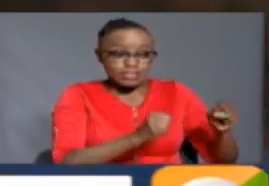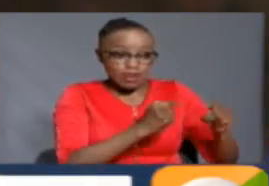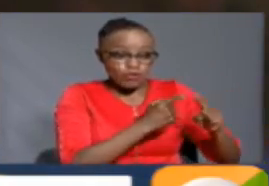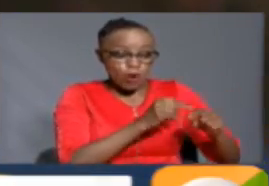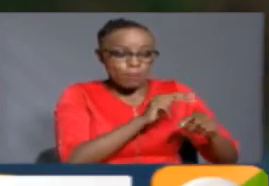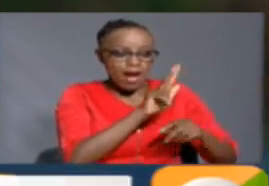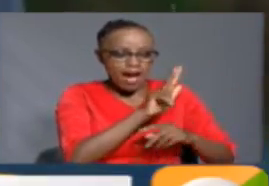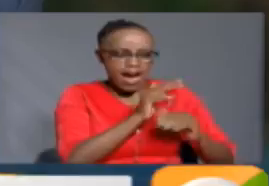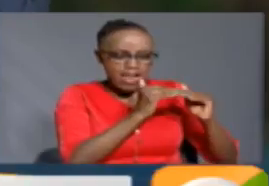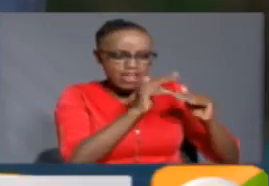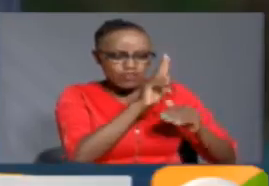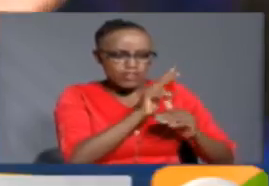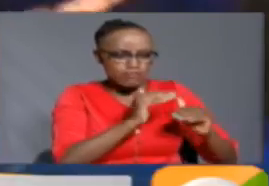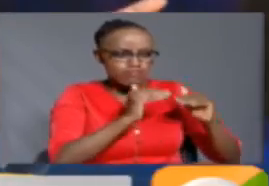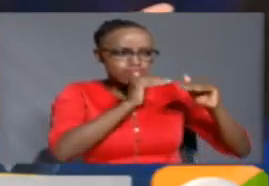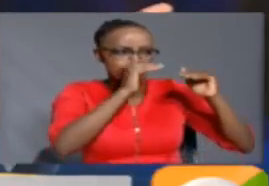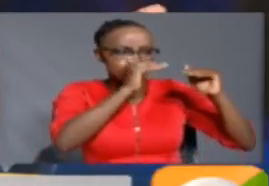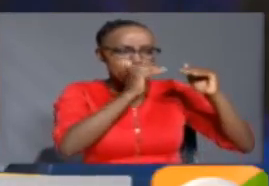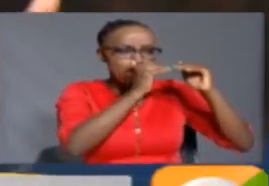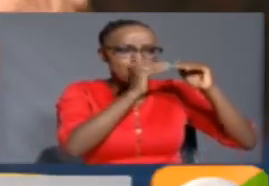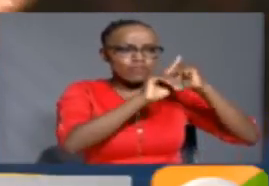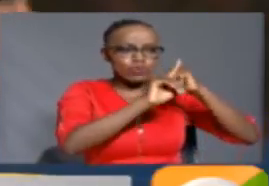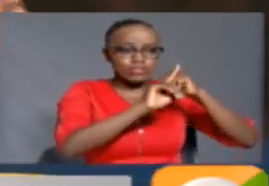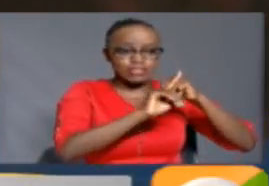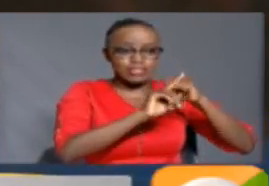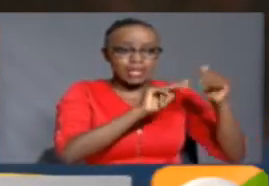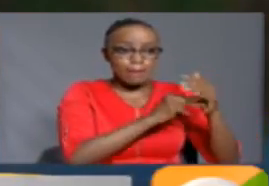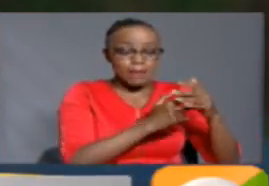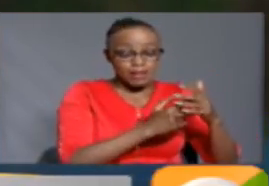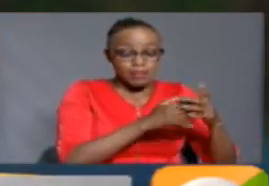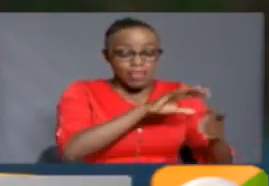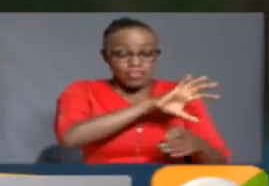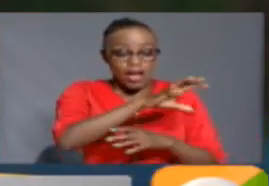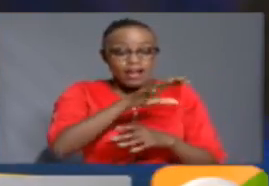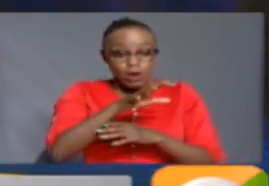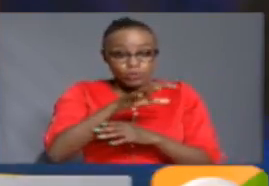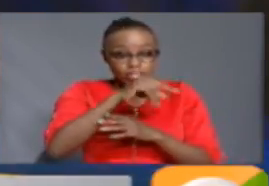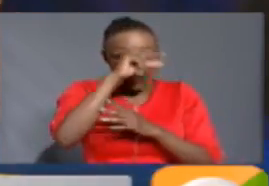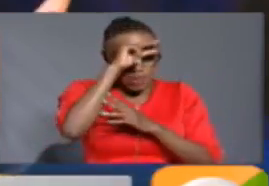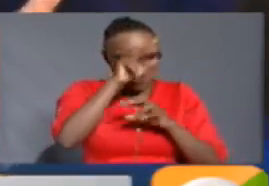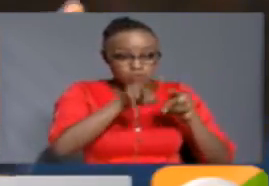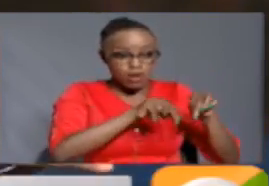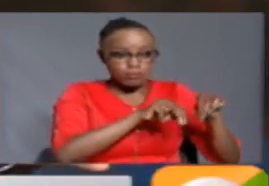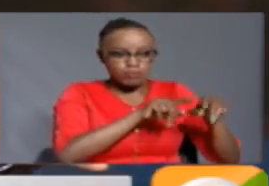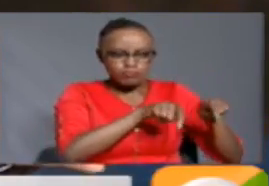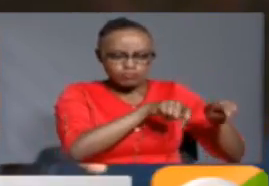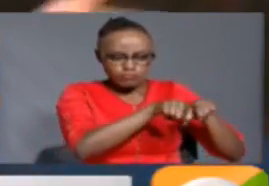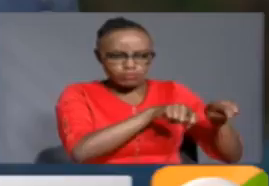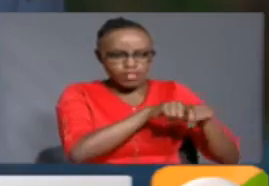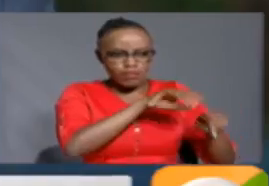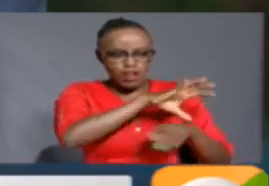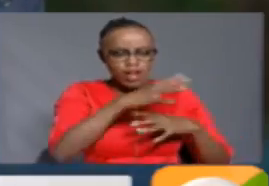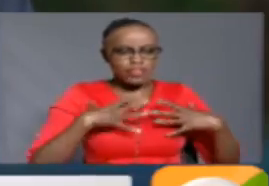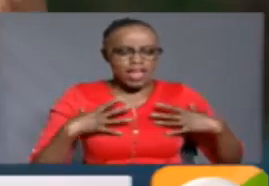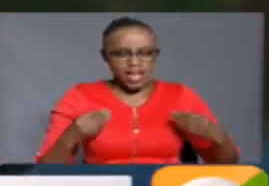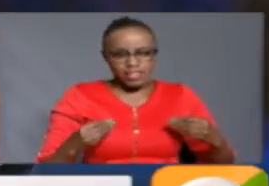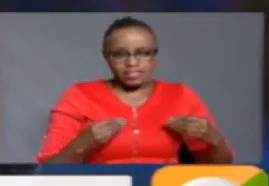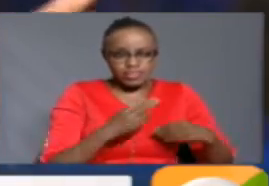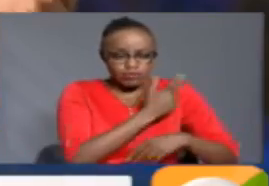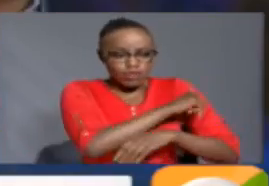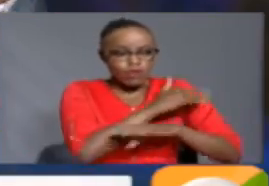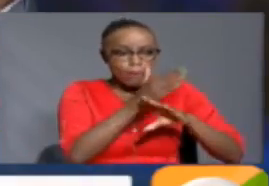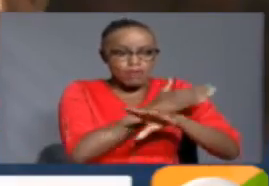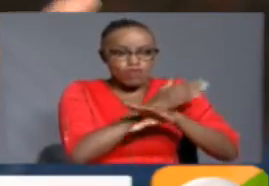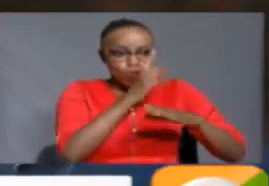3 all the way to level 6. So the county governments were meant to manage the county health facilities, which were